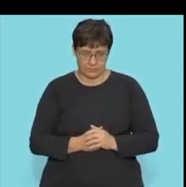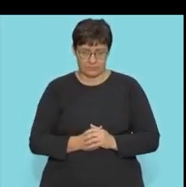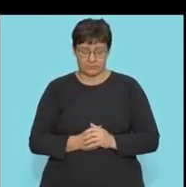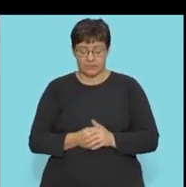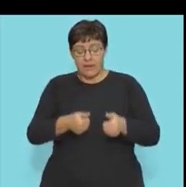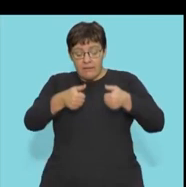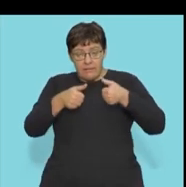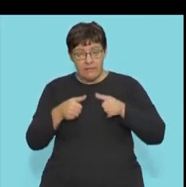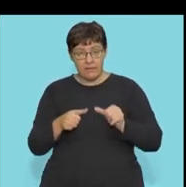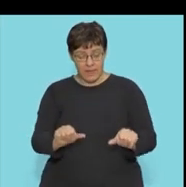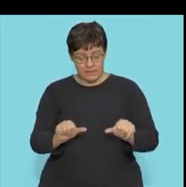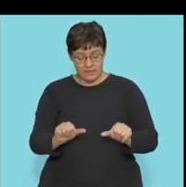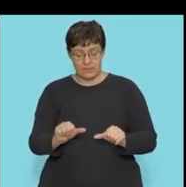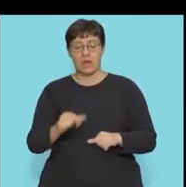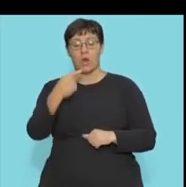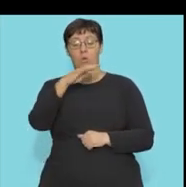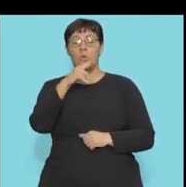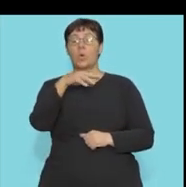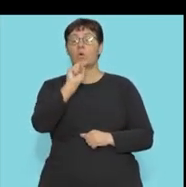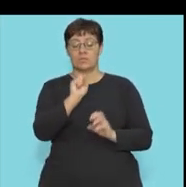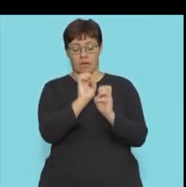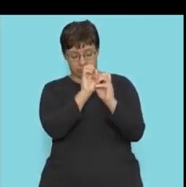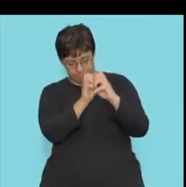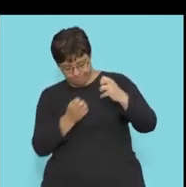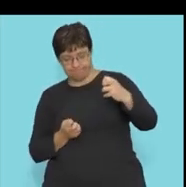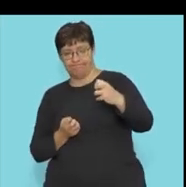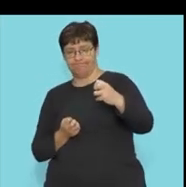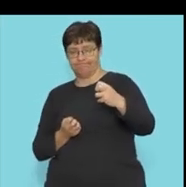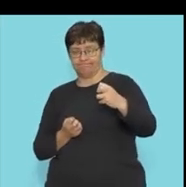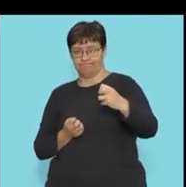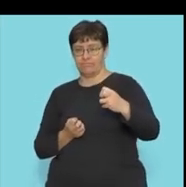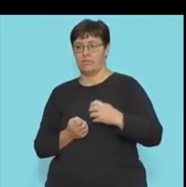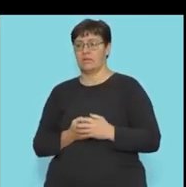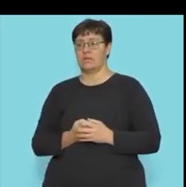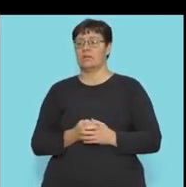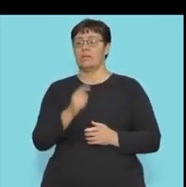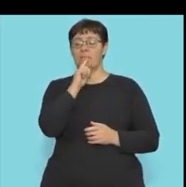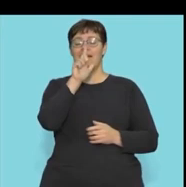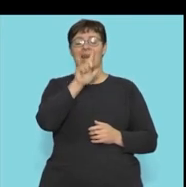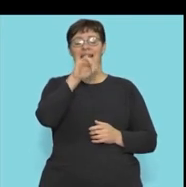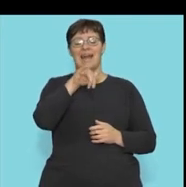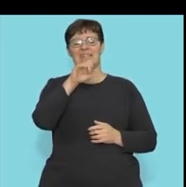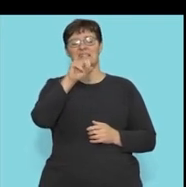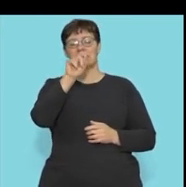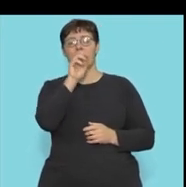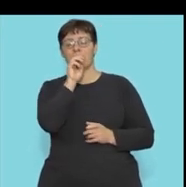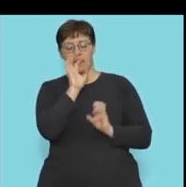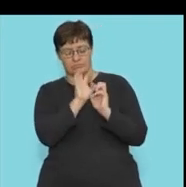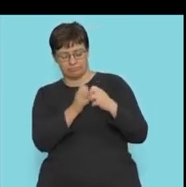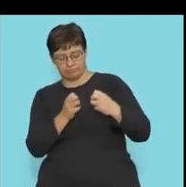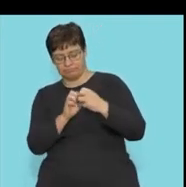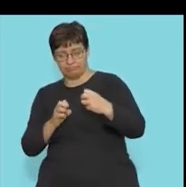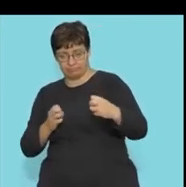The next step of the process is when glucose is broken down. As I mentioned, the word lysis refers